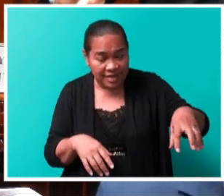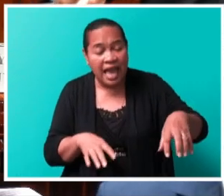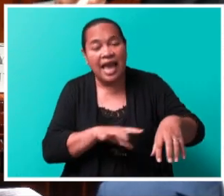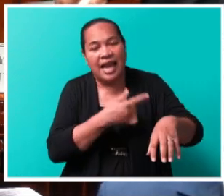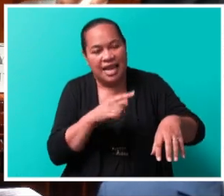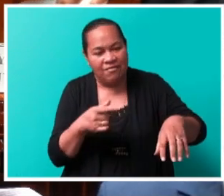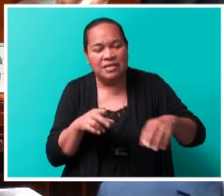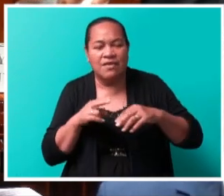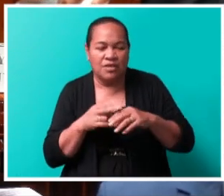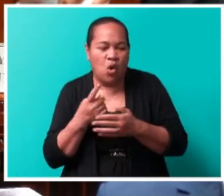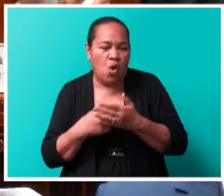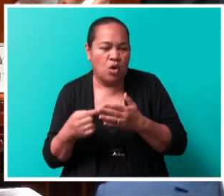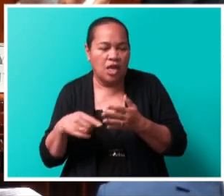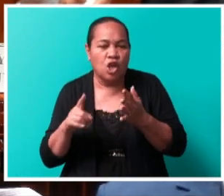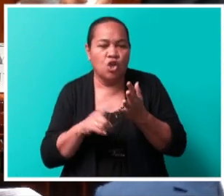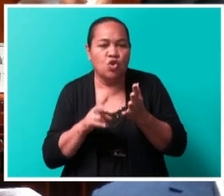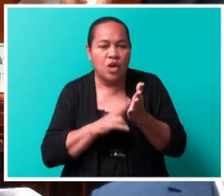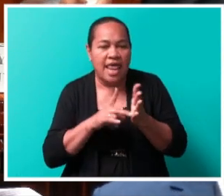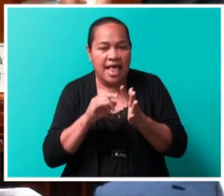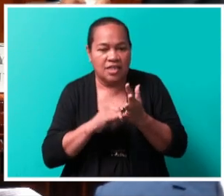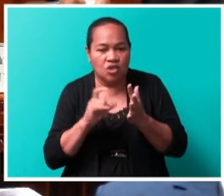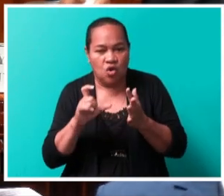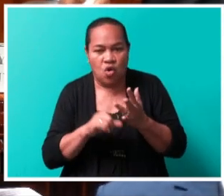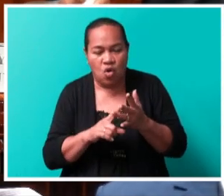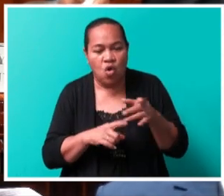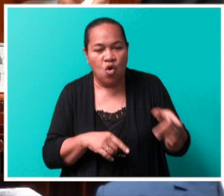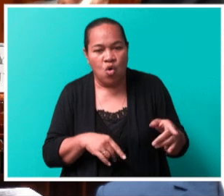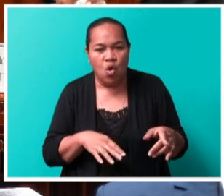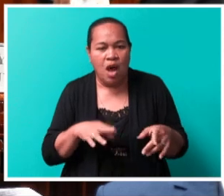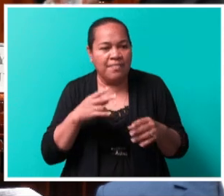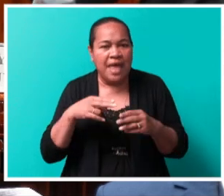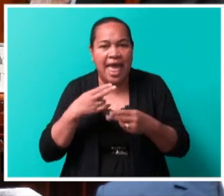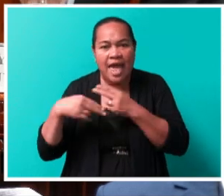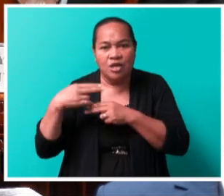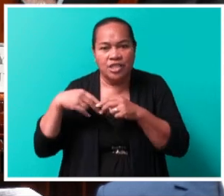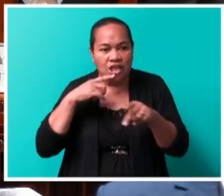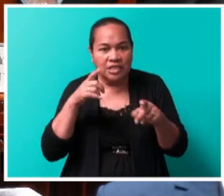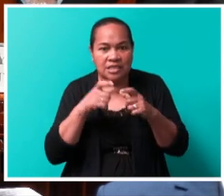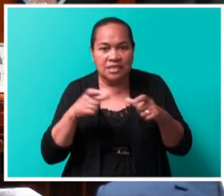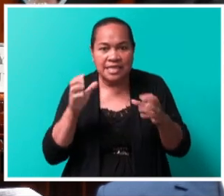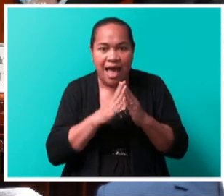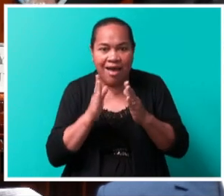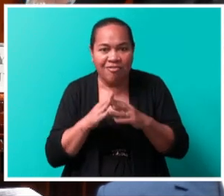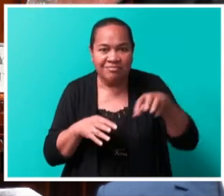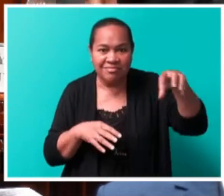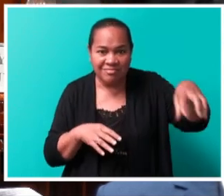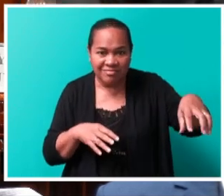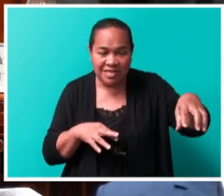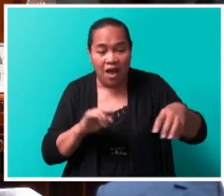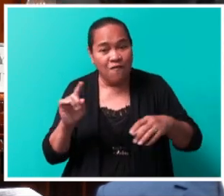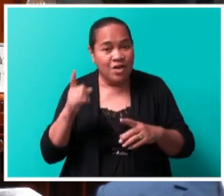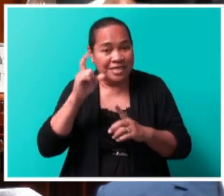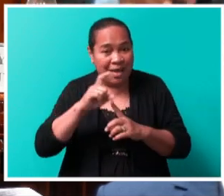Fiji's only UNESCO World Heritage listed site and our first colonial capital. The current